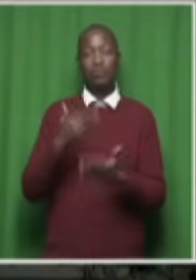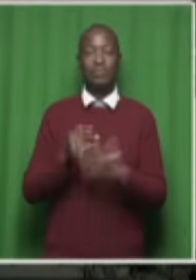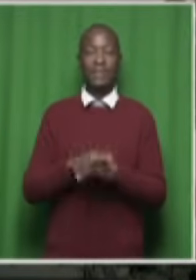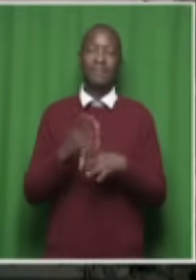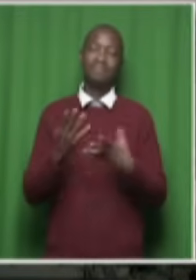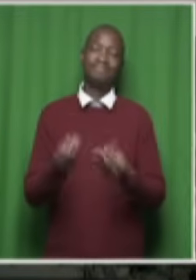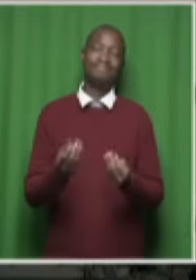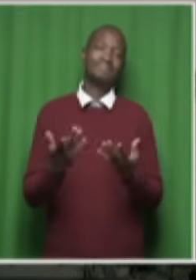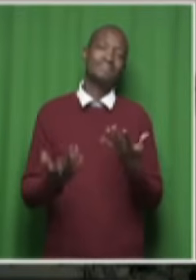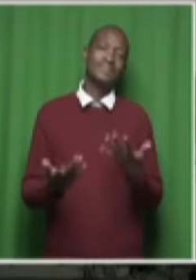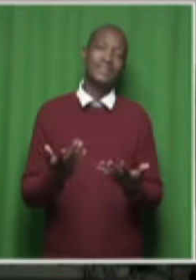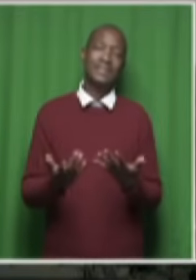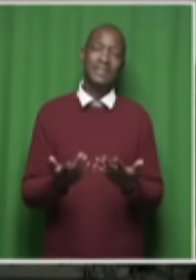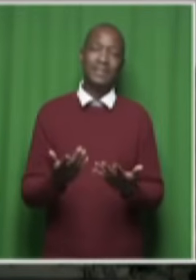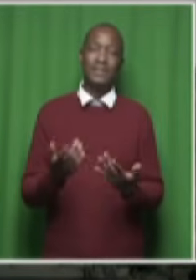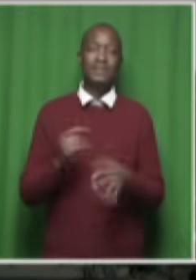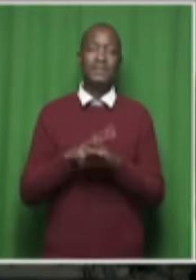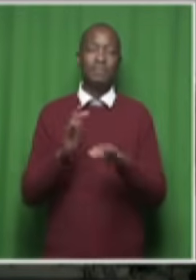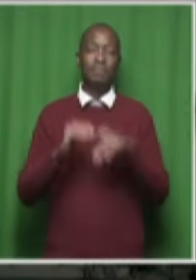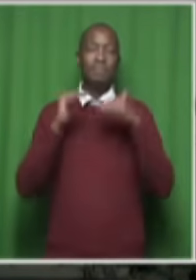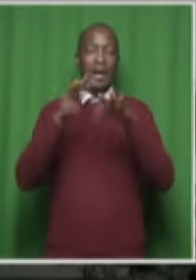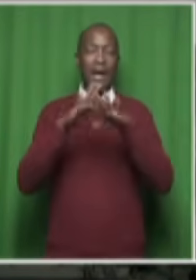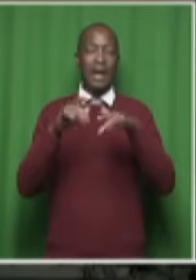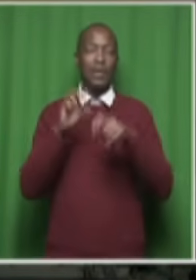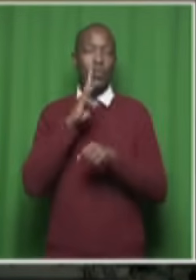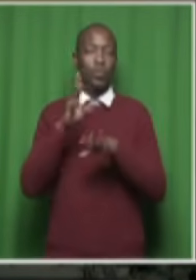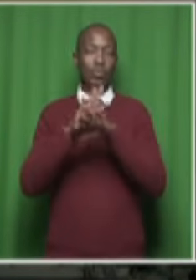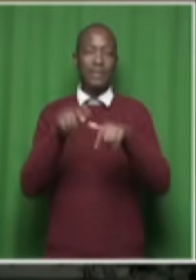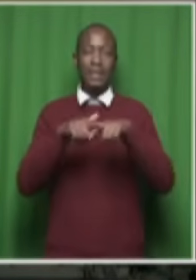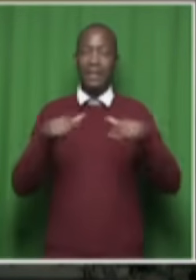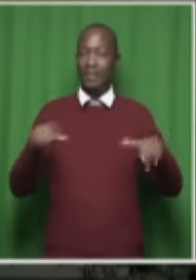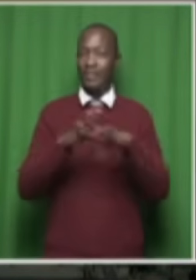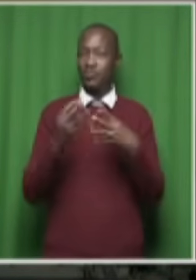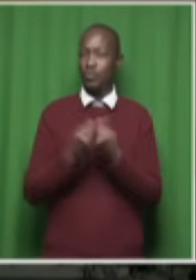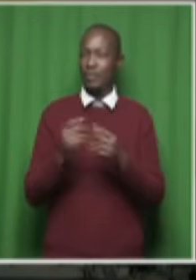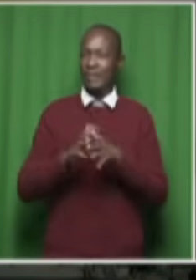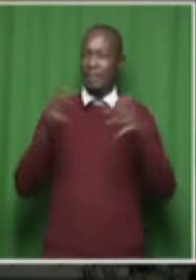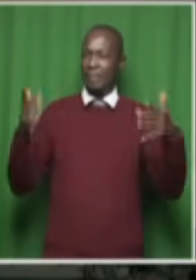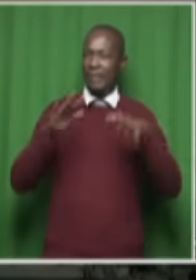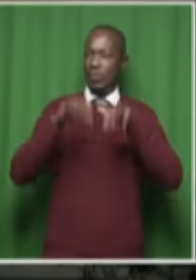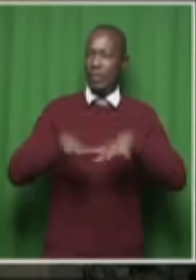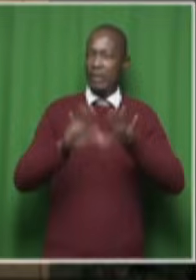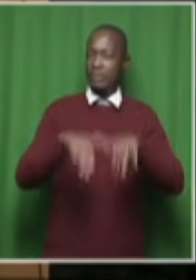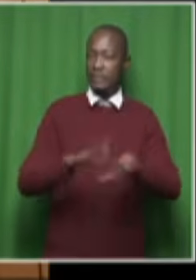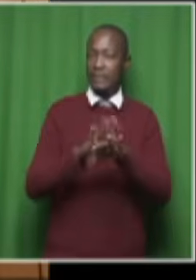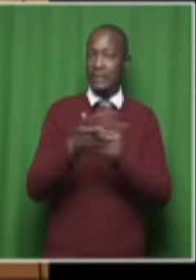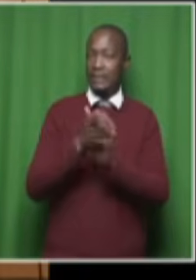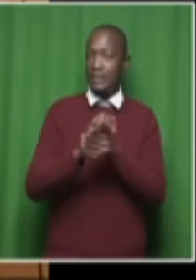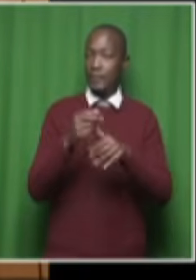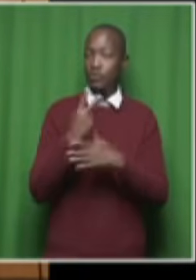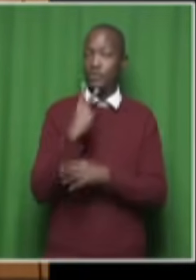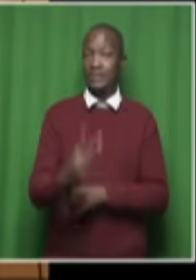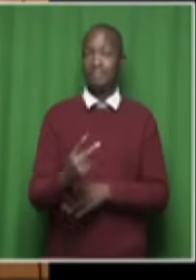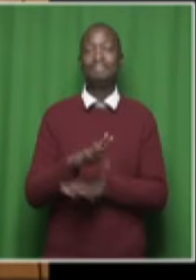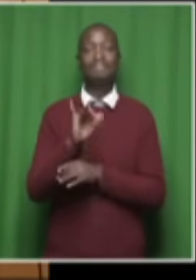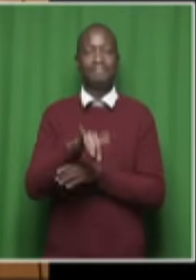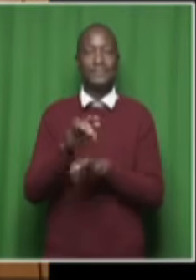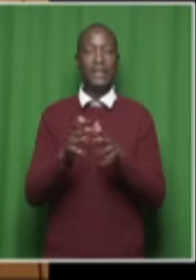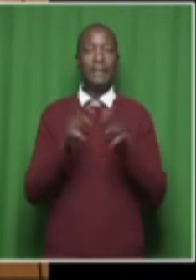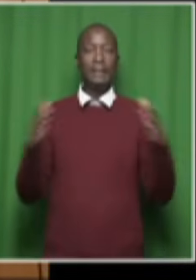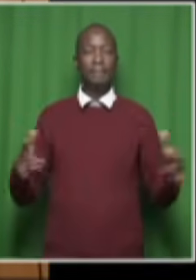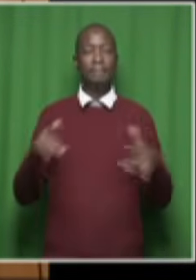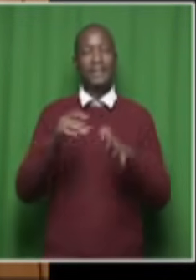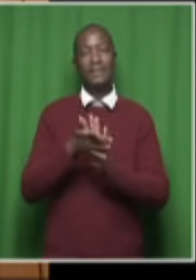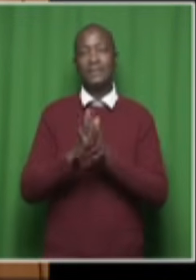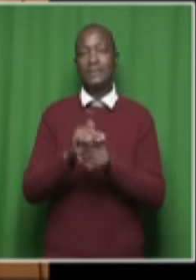some very, very high water levels with the big waves, and then we see the damage that we've seen. So that was the first big disaster that we